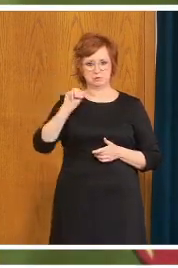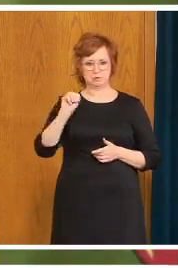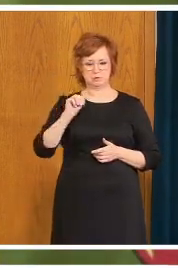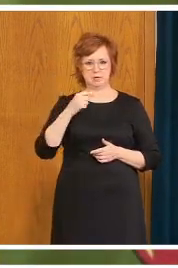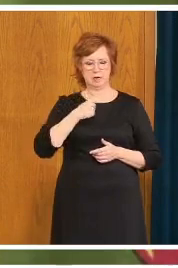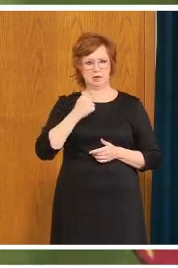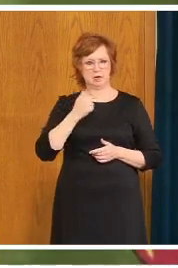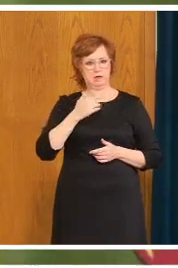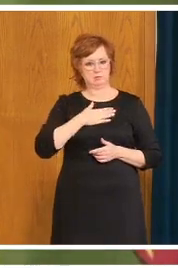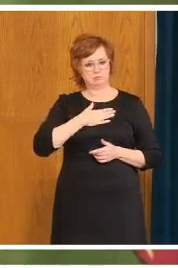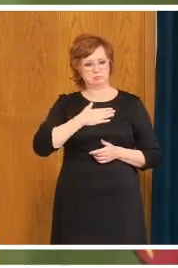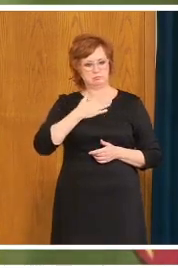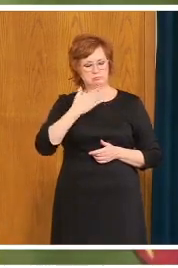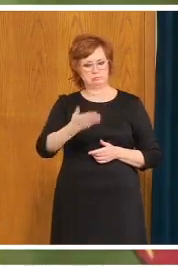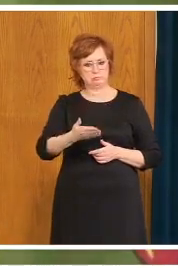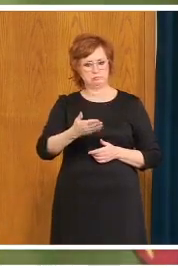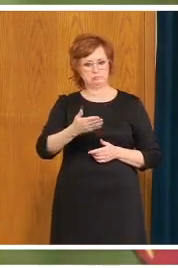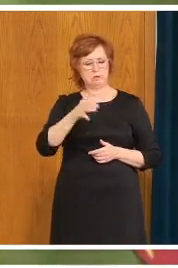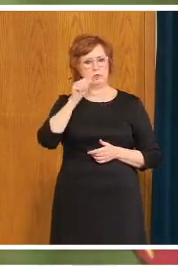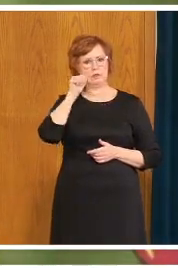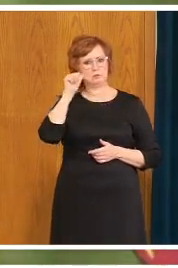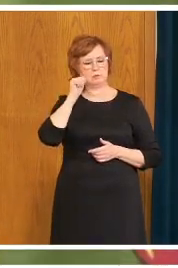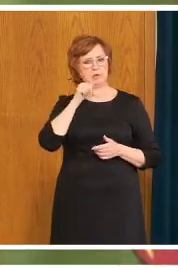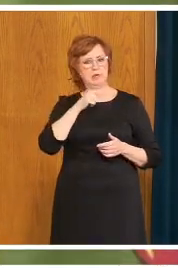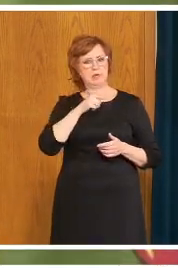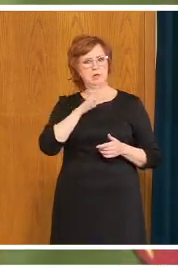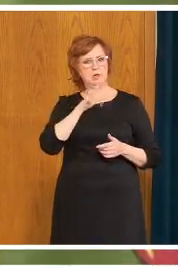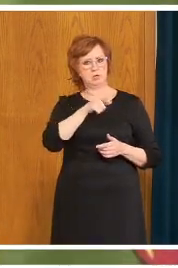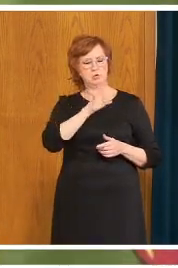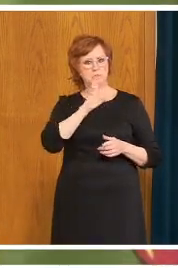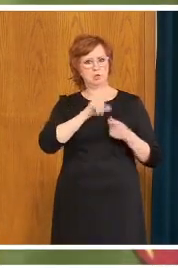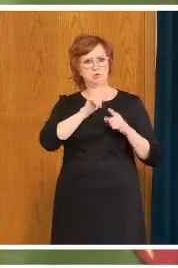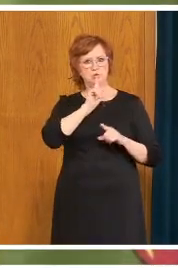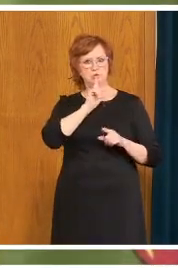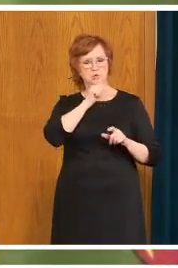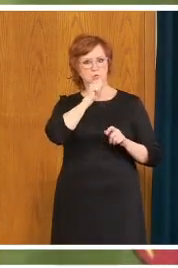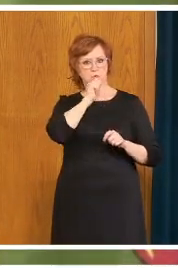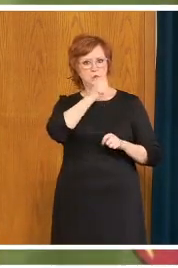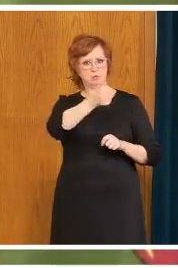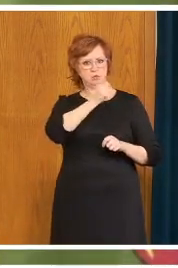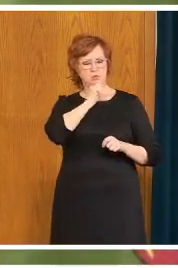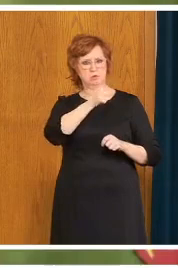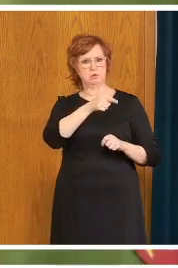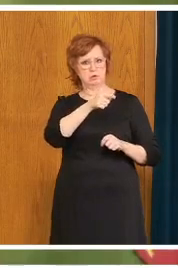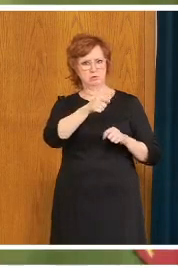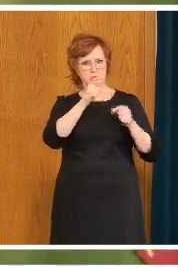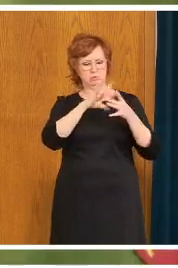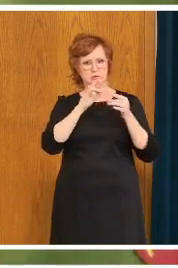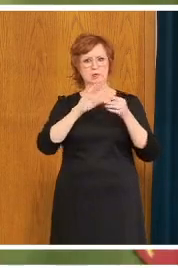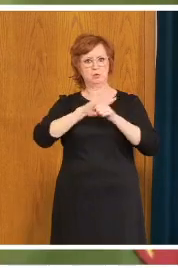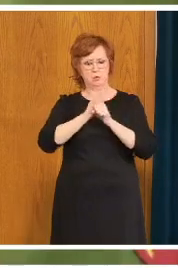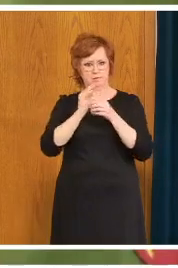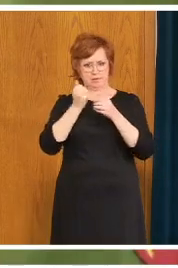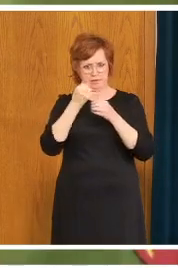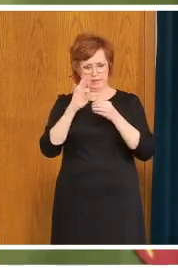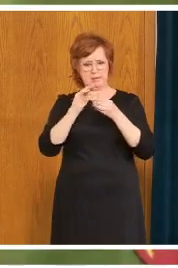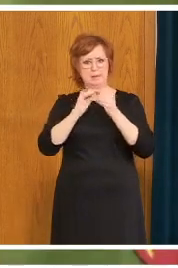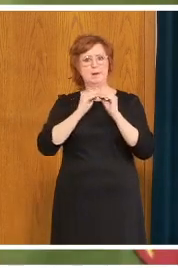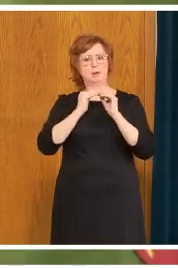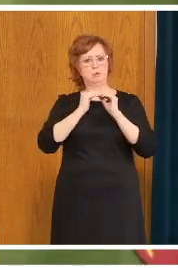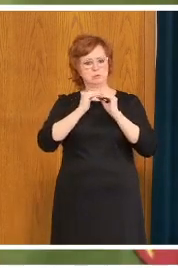little confused. Yesterday, when you spoke to reporters, you indicated that the trends in COVID-19 numbers were stable, and then you said something